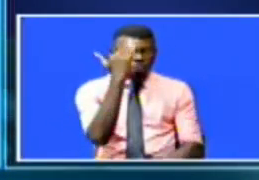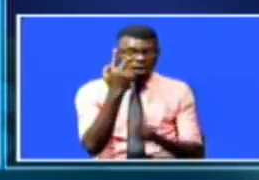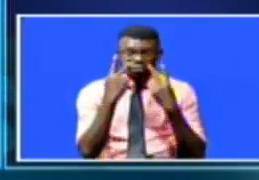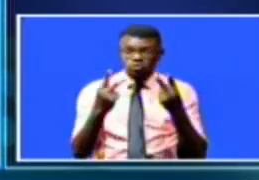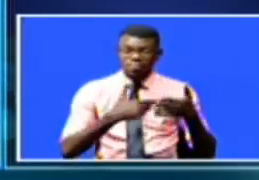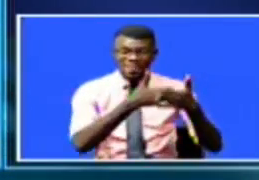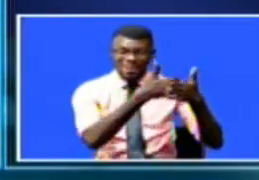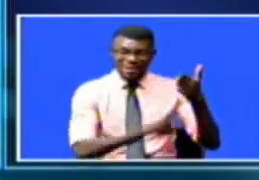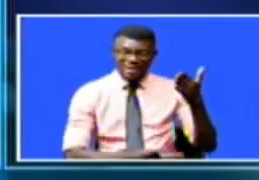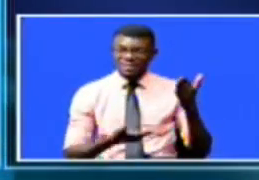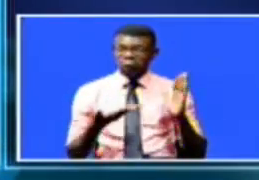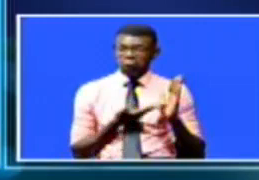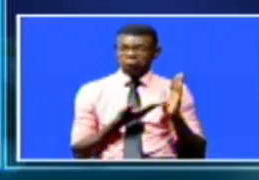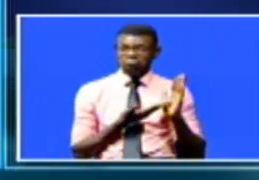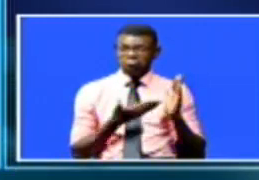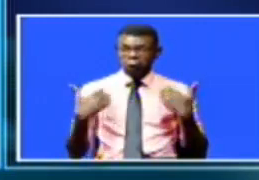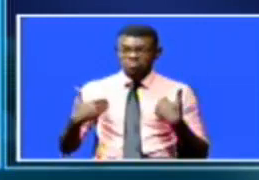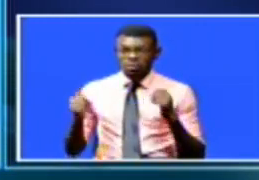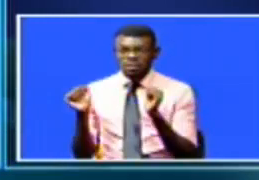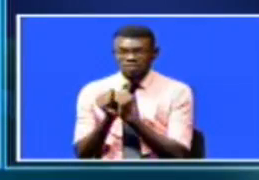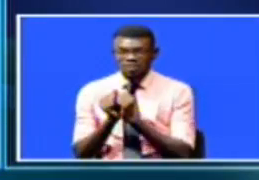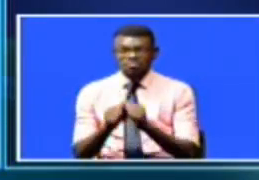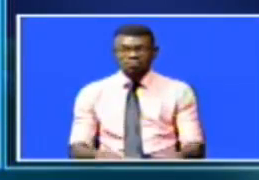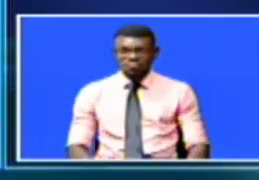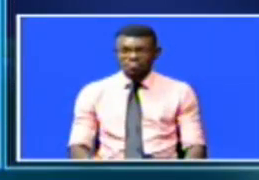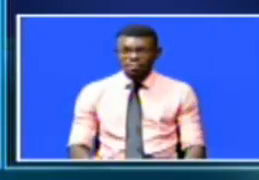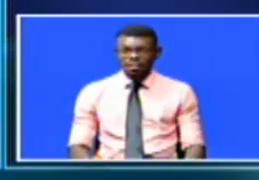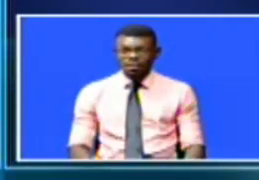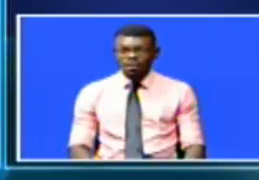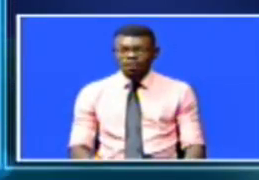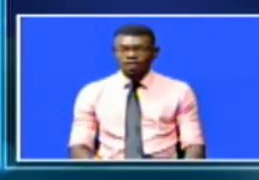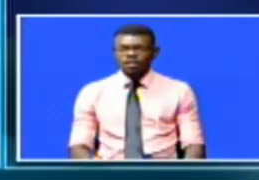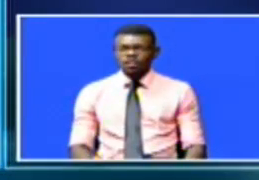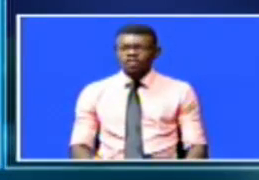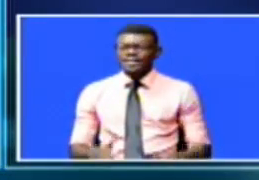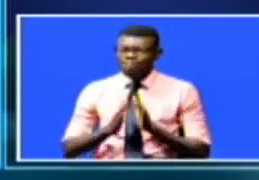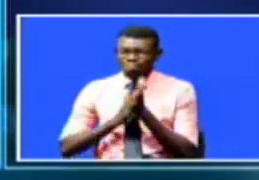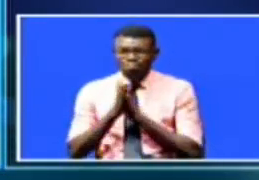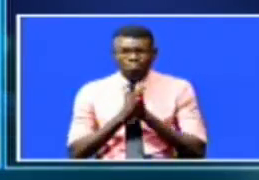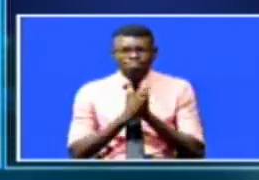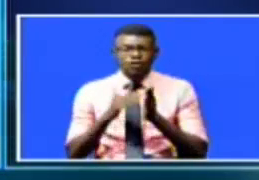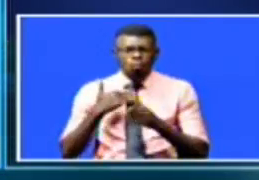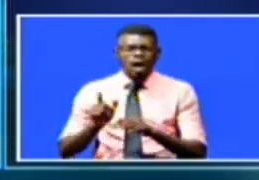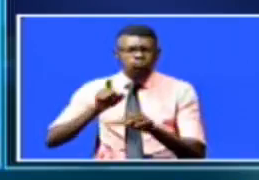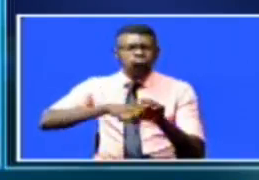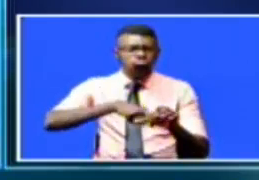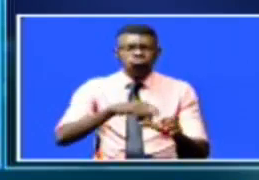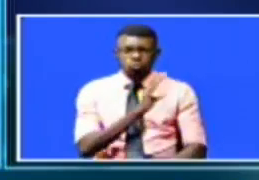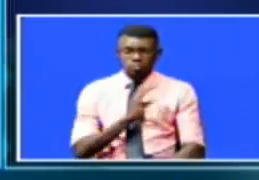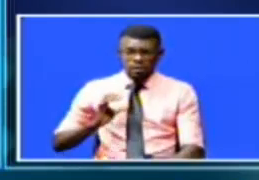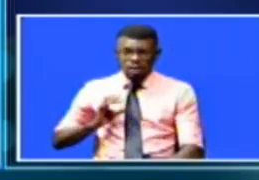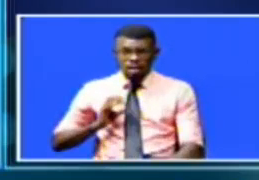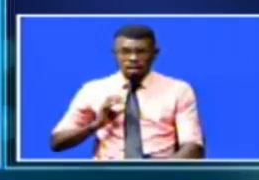list, about 10 individuals or senators expressed an interest to be part of this committee.